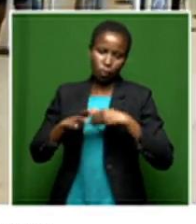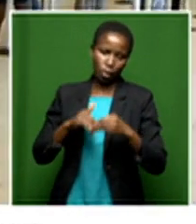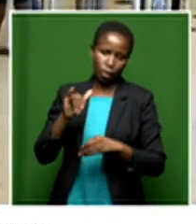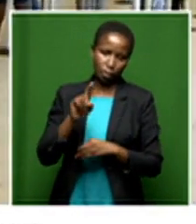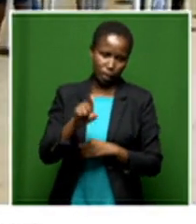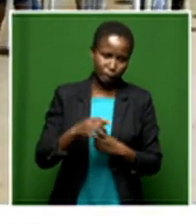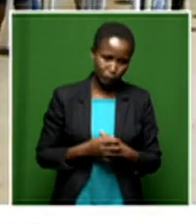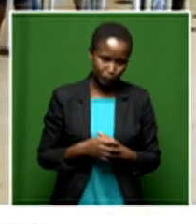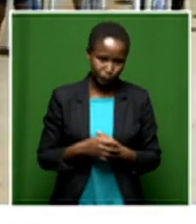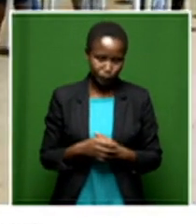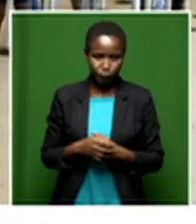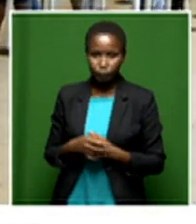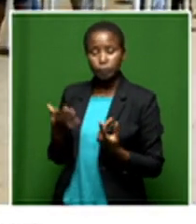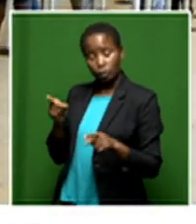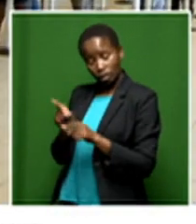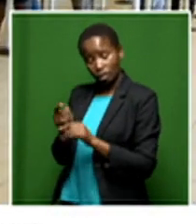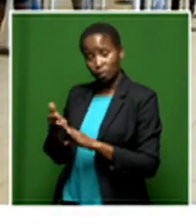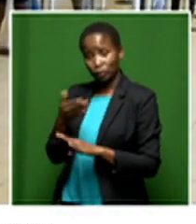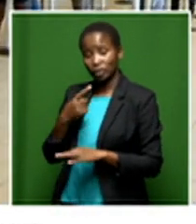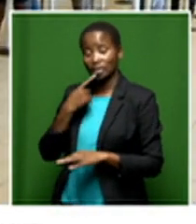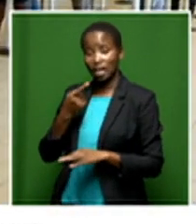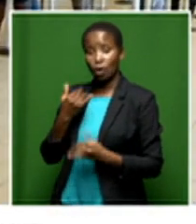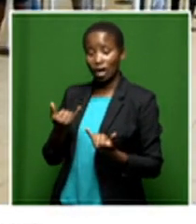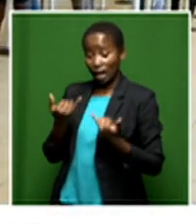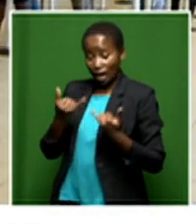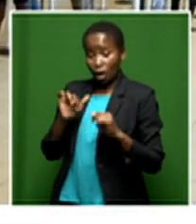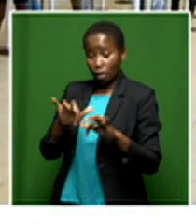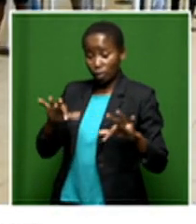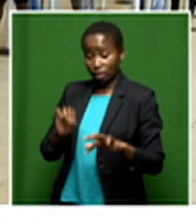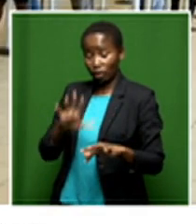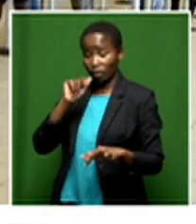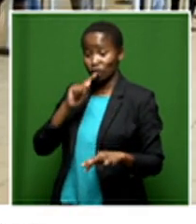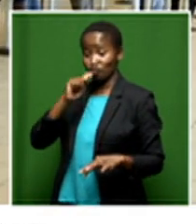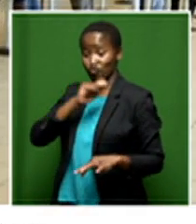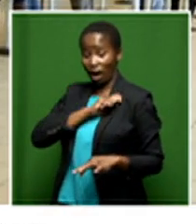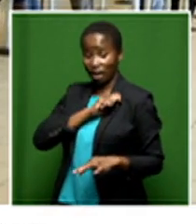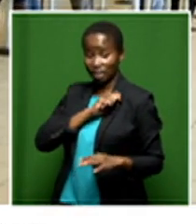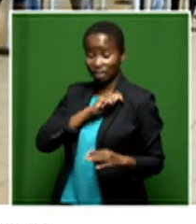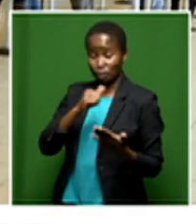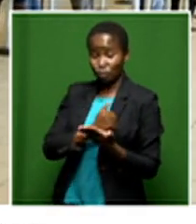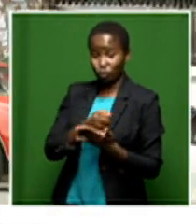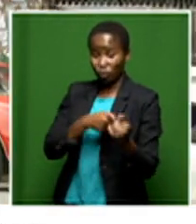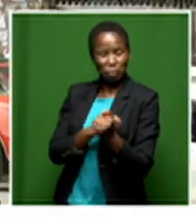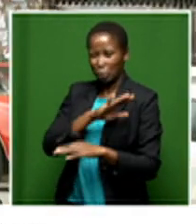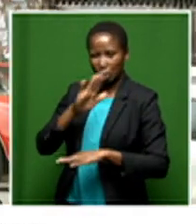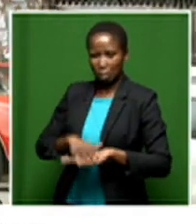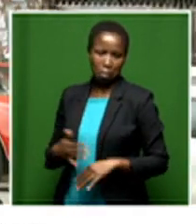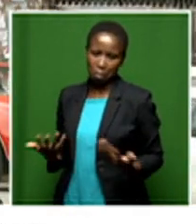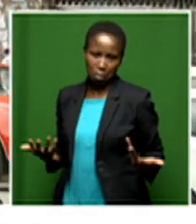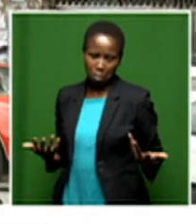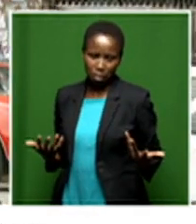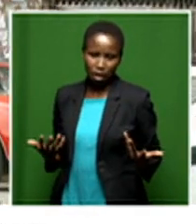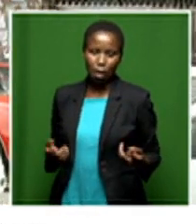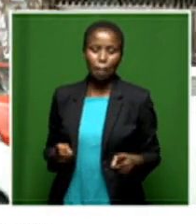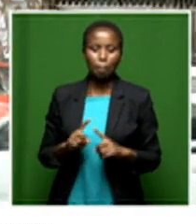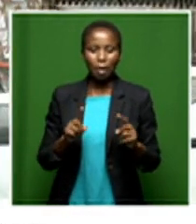So, as you admit, there is a trust deficit between the South African public and the South African Post Office. Staff morale is